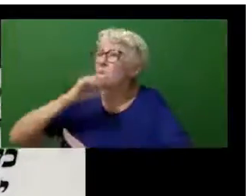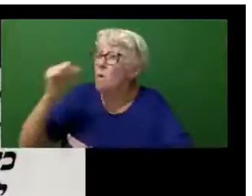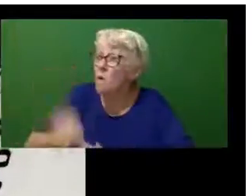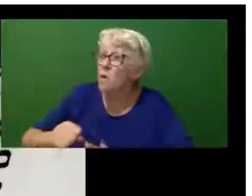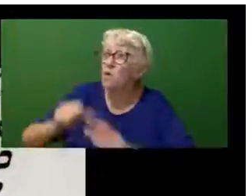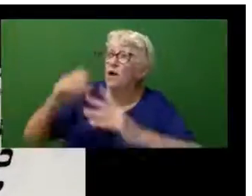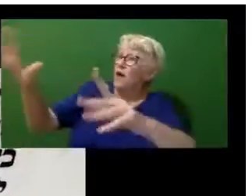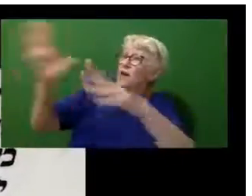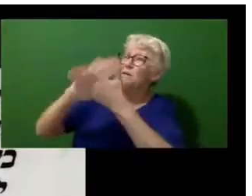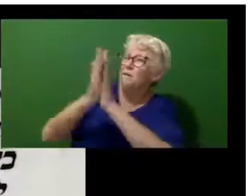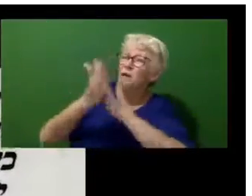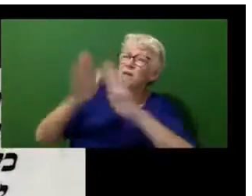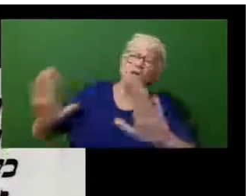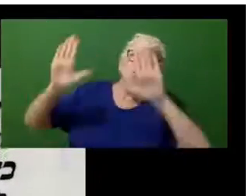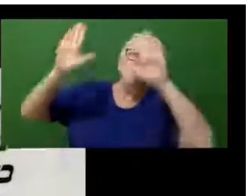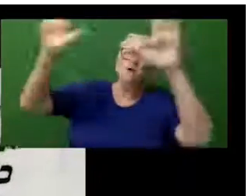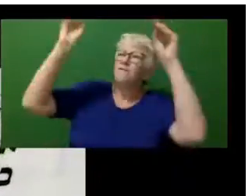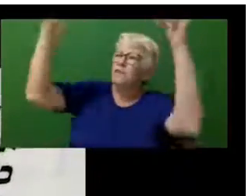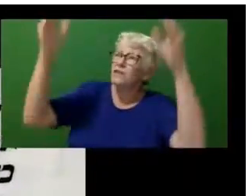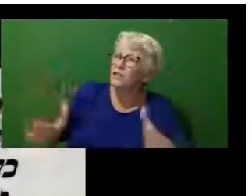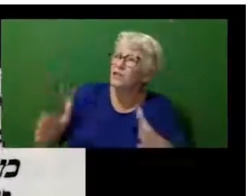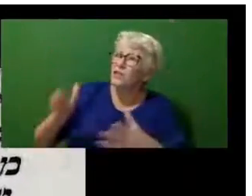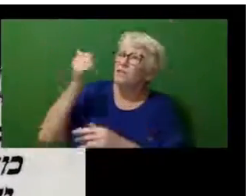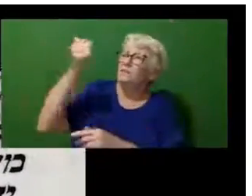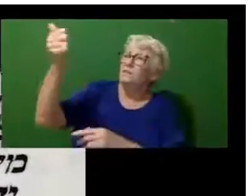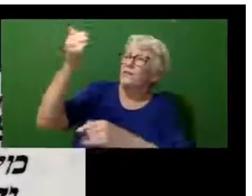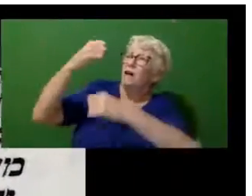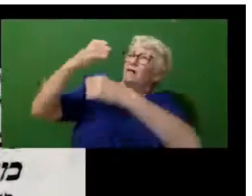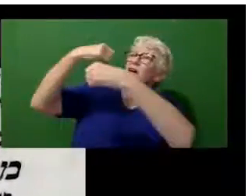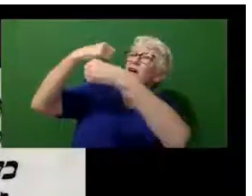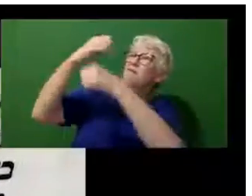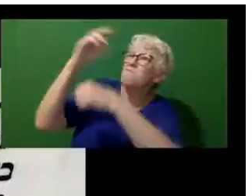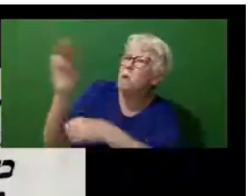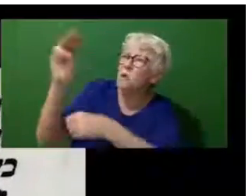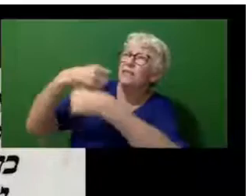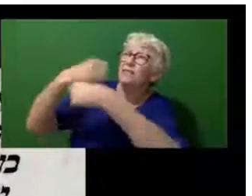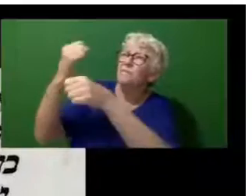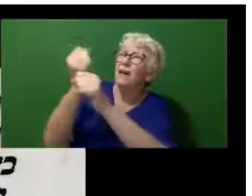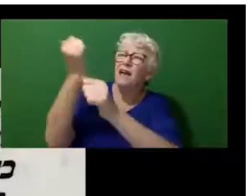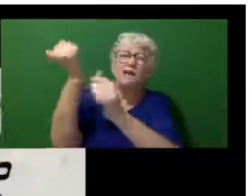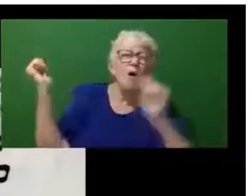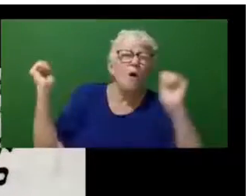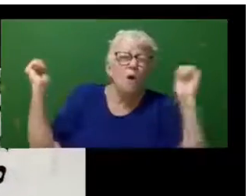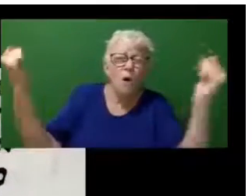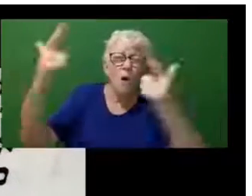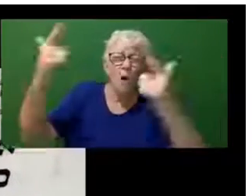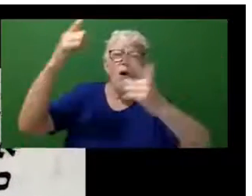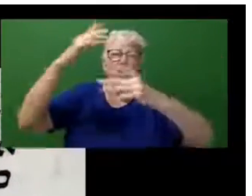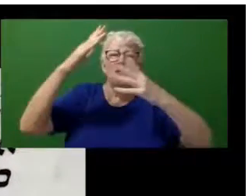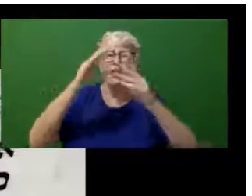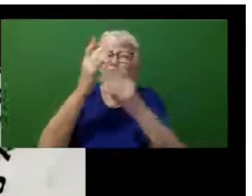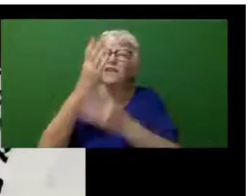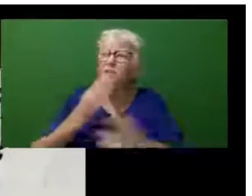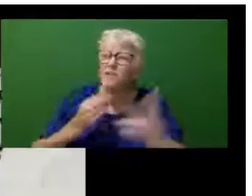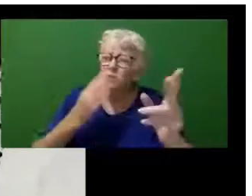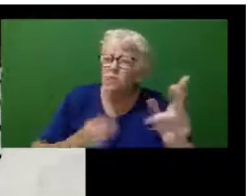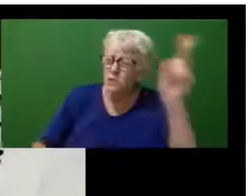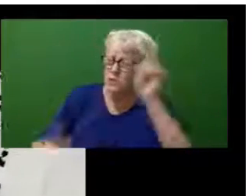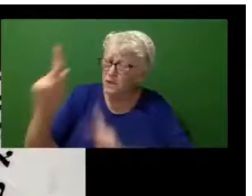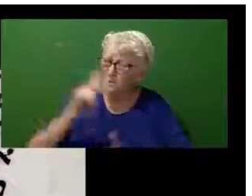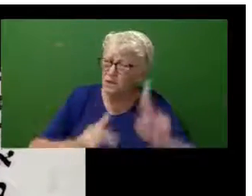hachazaka, ulcho hamora hagadol, asher asa Moshe, le'enei